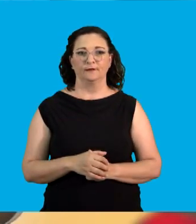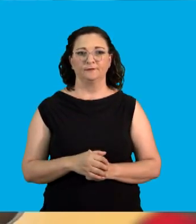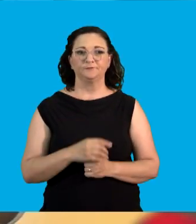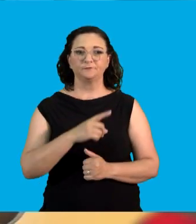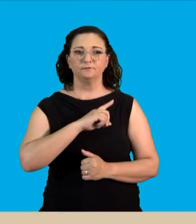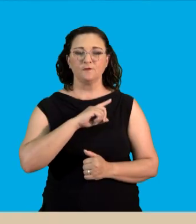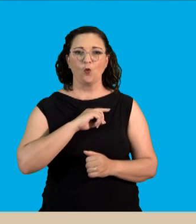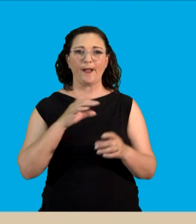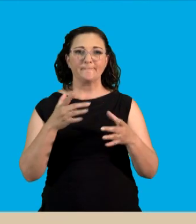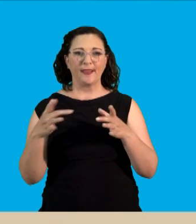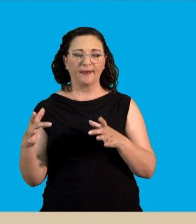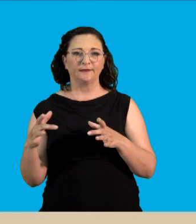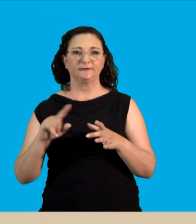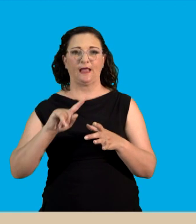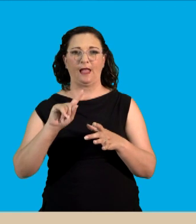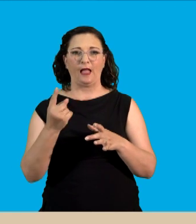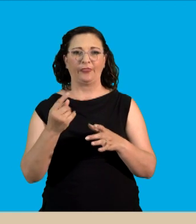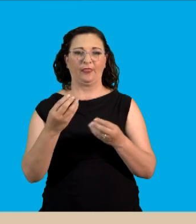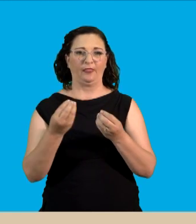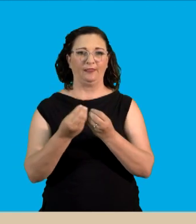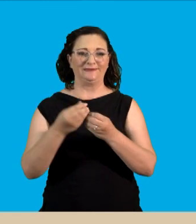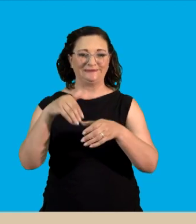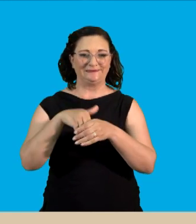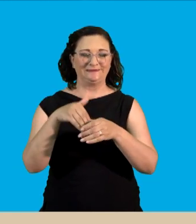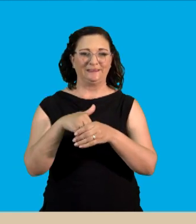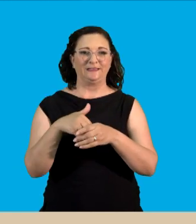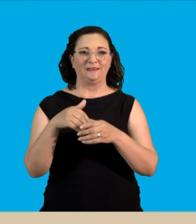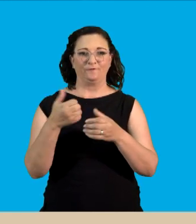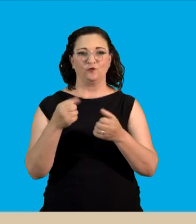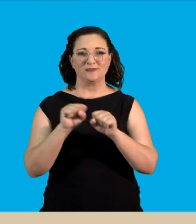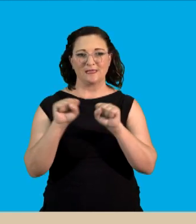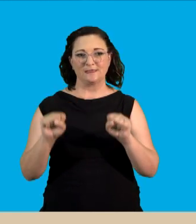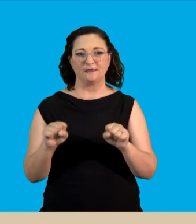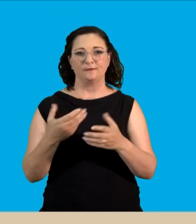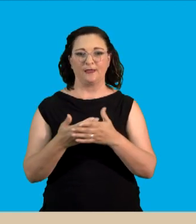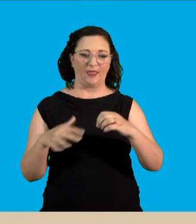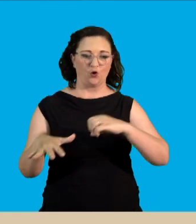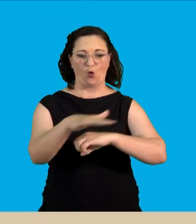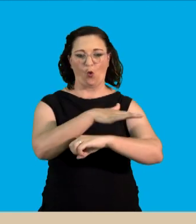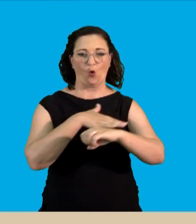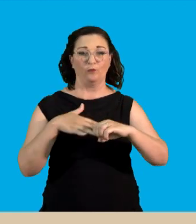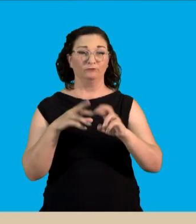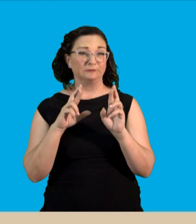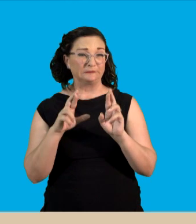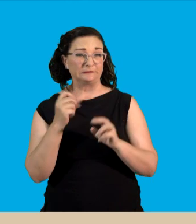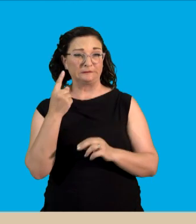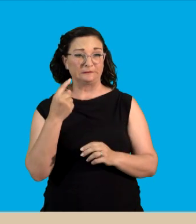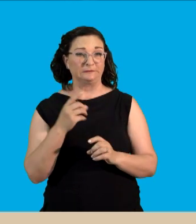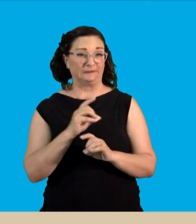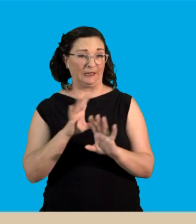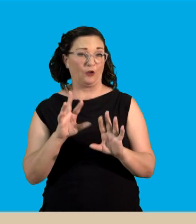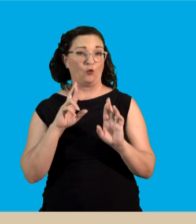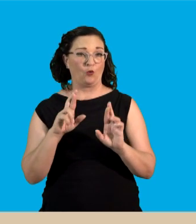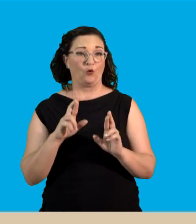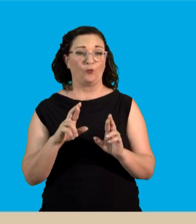And this is why planets and other objects in the solar system orbit around the sun. I've already explained that. All right. I hope